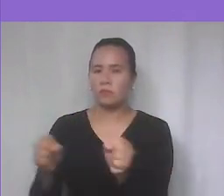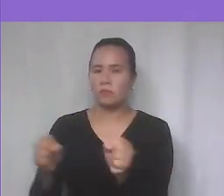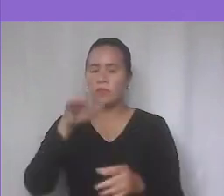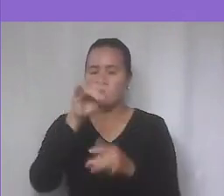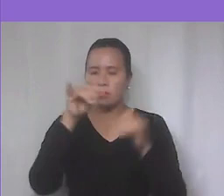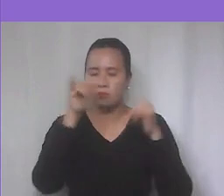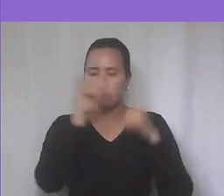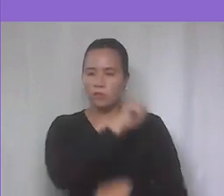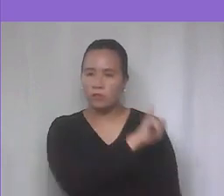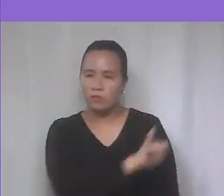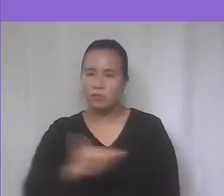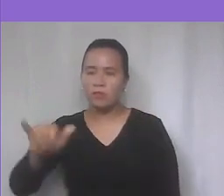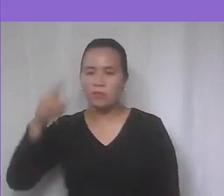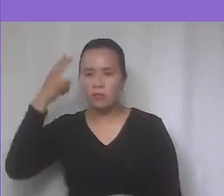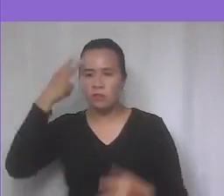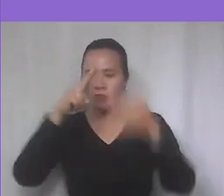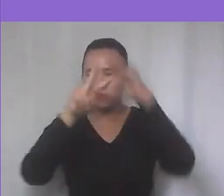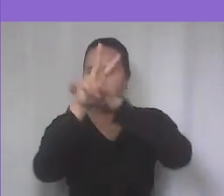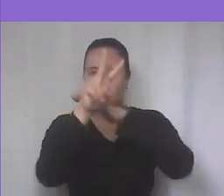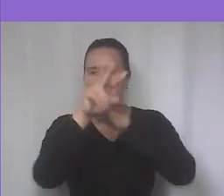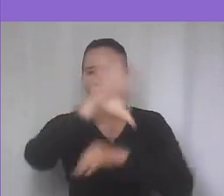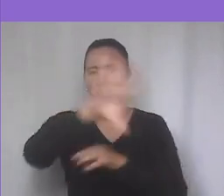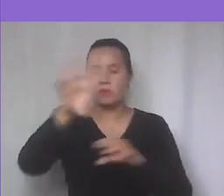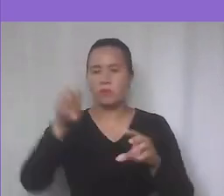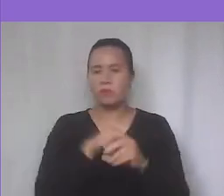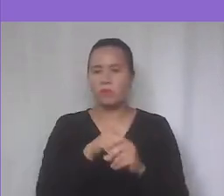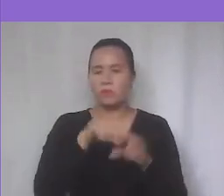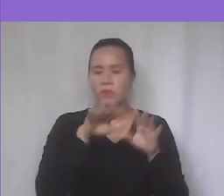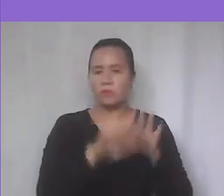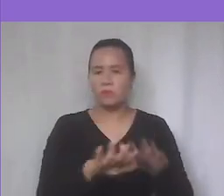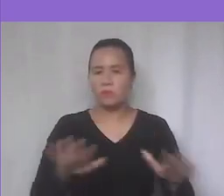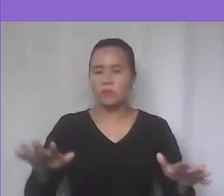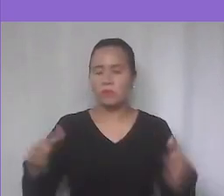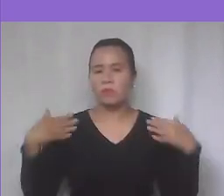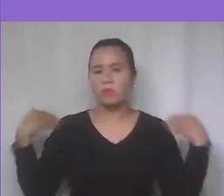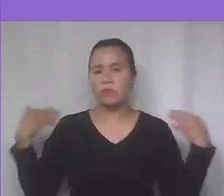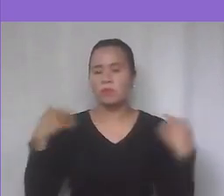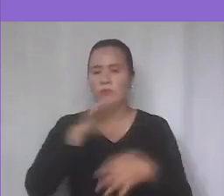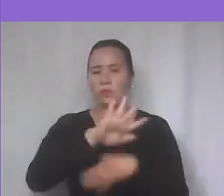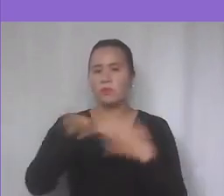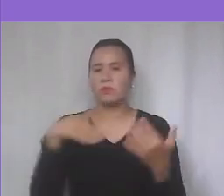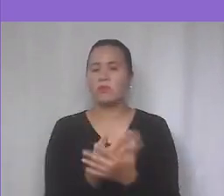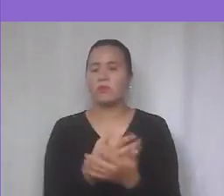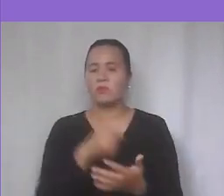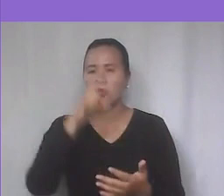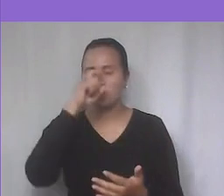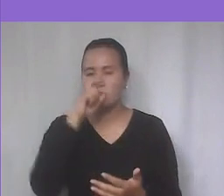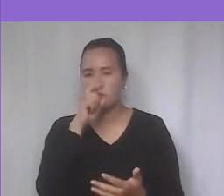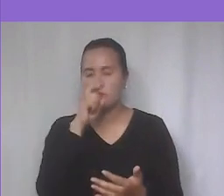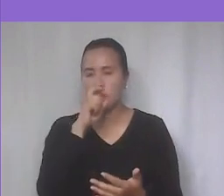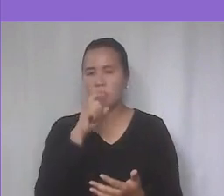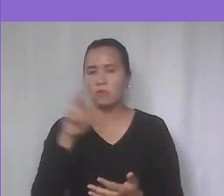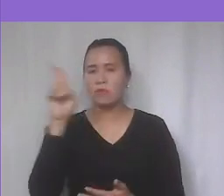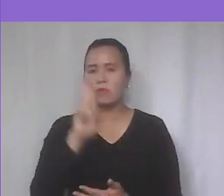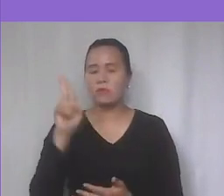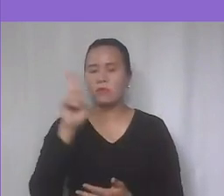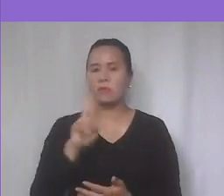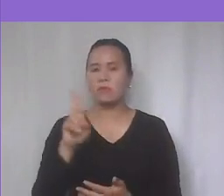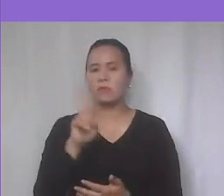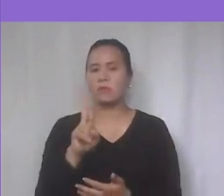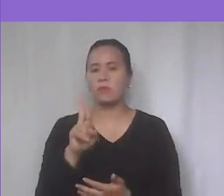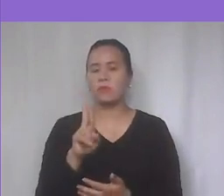covers all children and youth of all ages, affirming the process of the Department